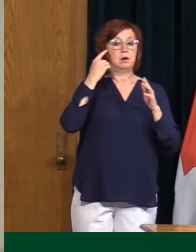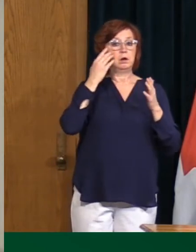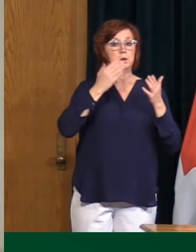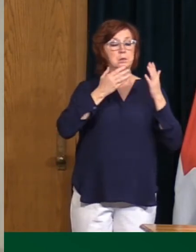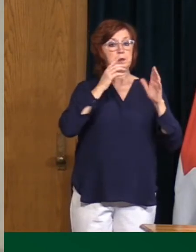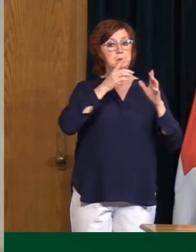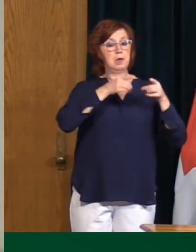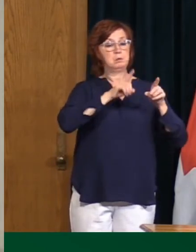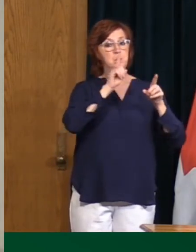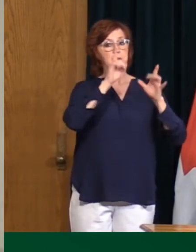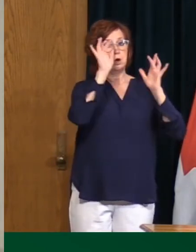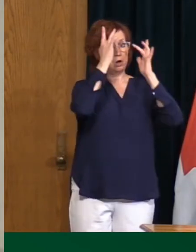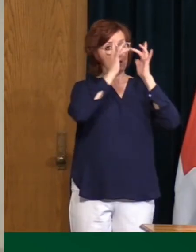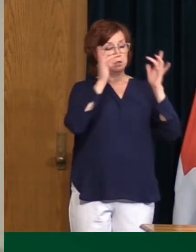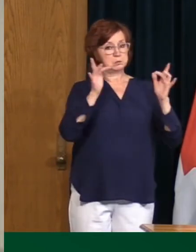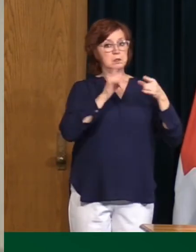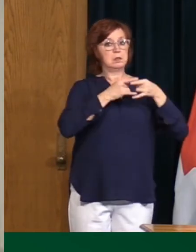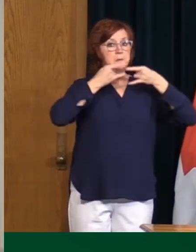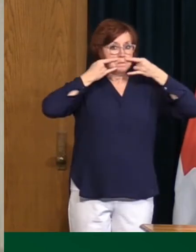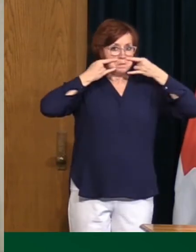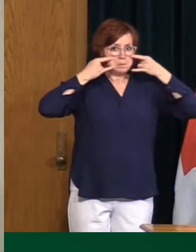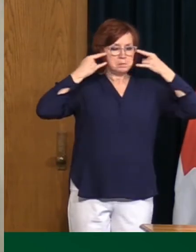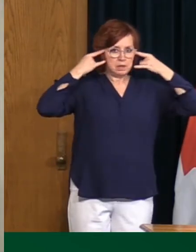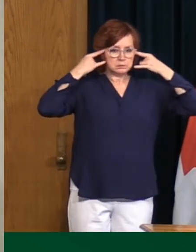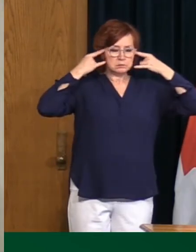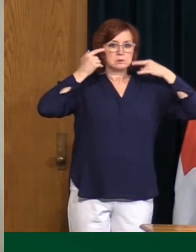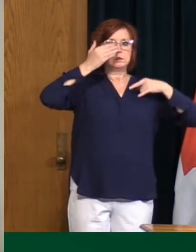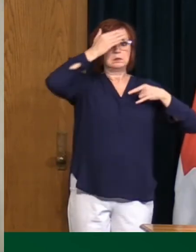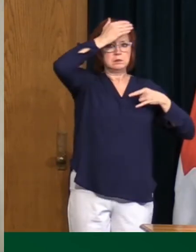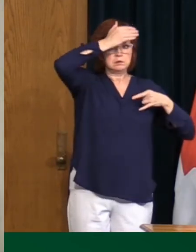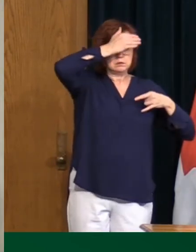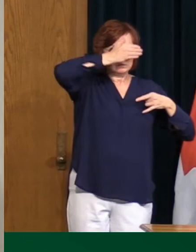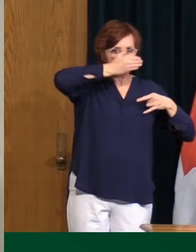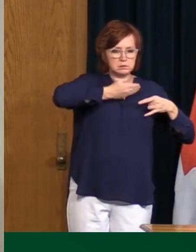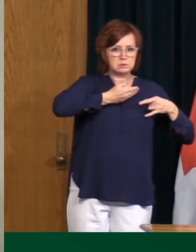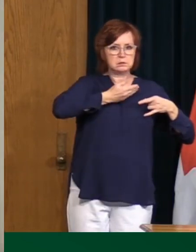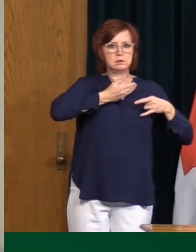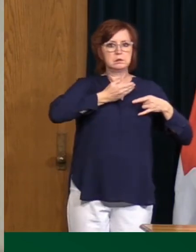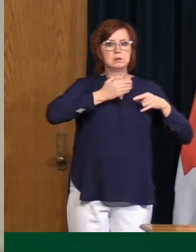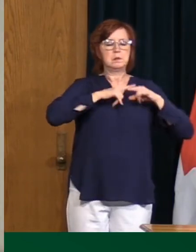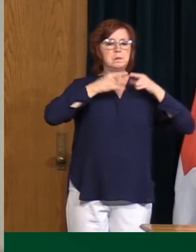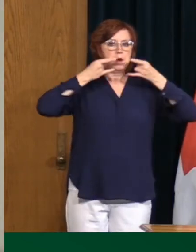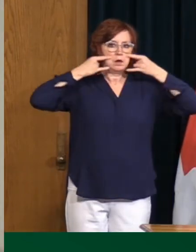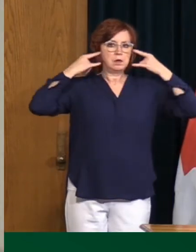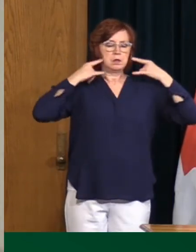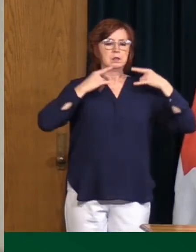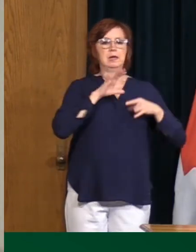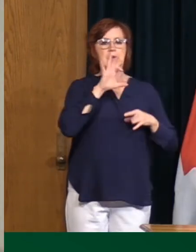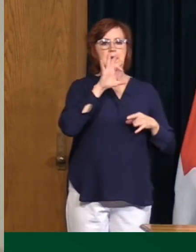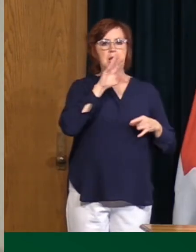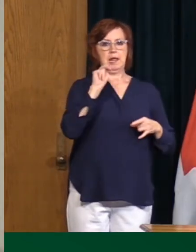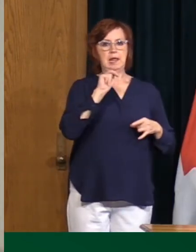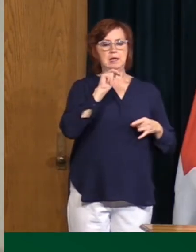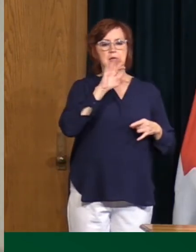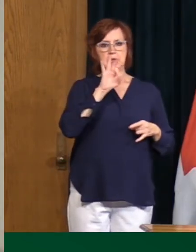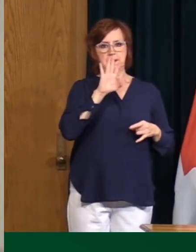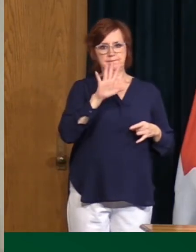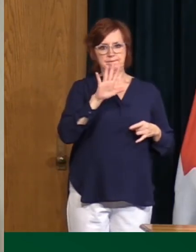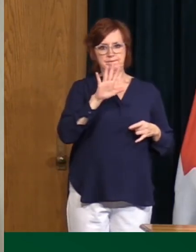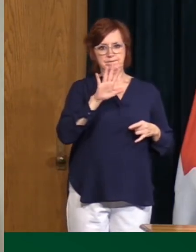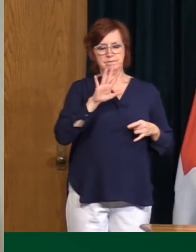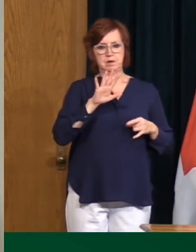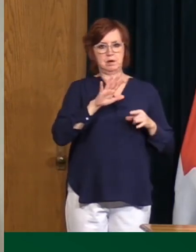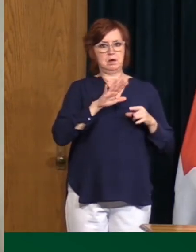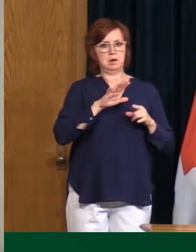then, because it's a medical mask, you are protected from the provider, and the provider is protected from you. Only one person needs to